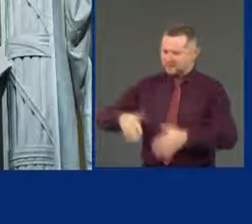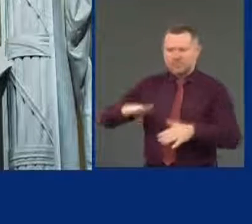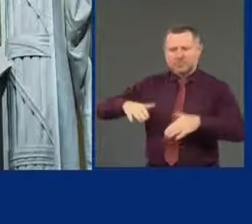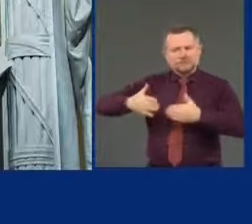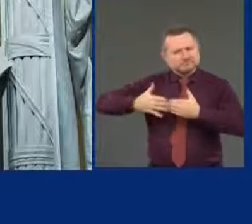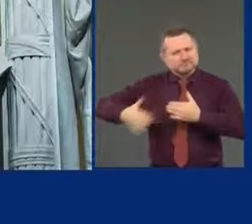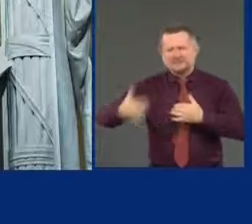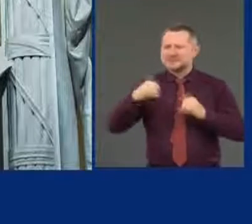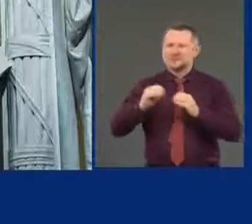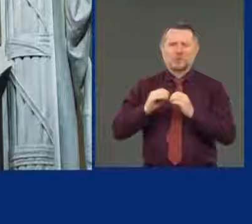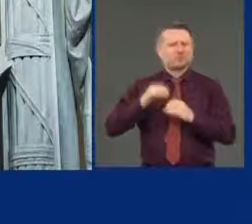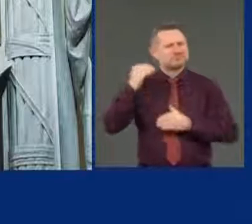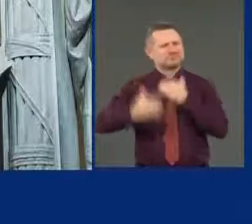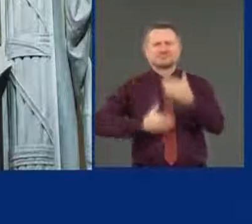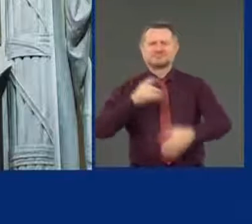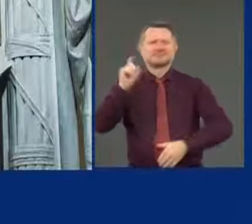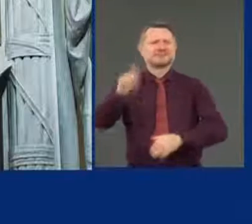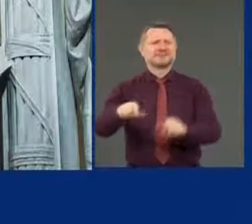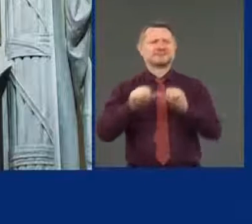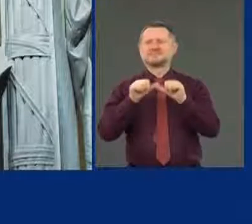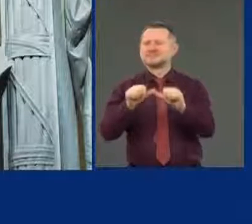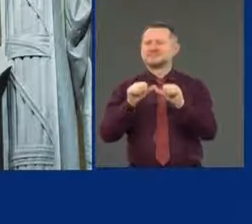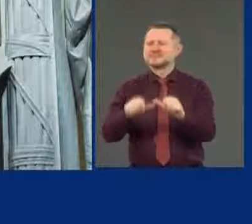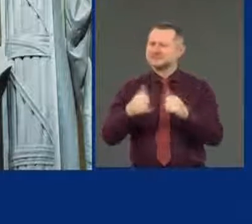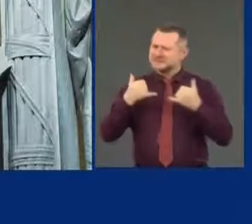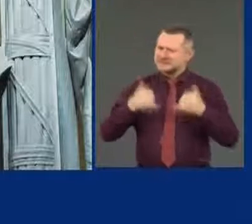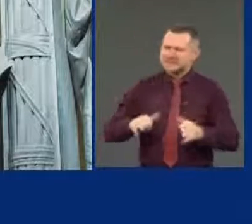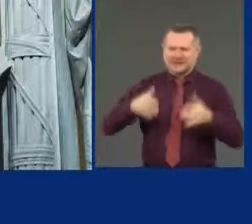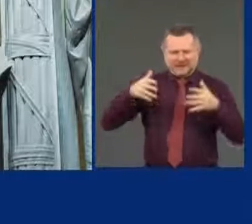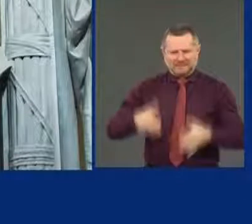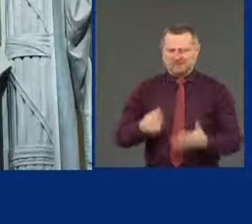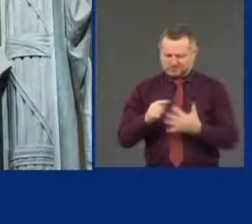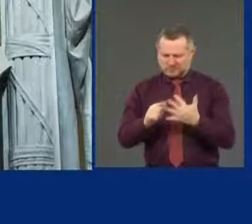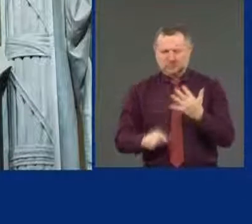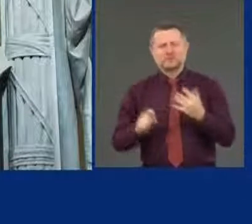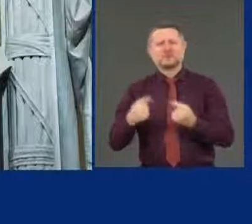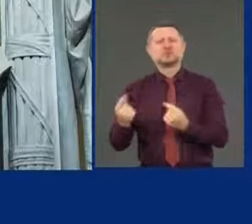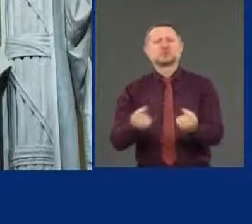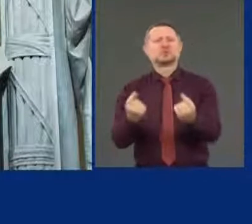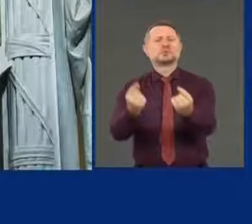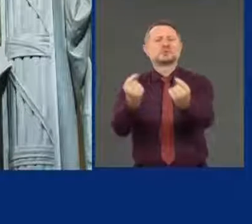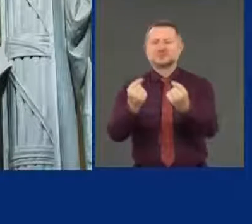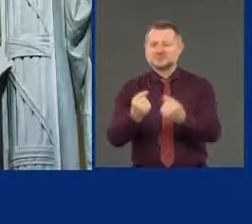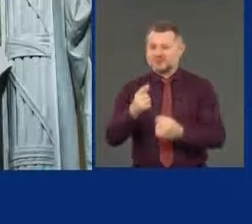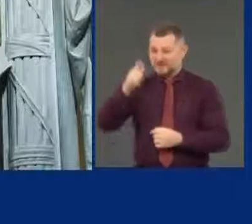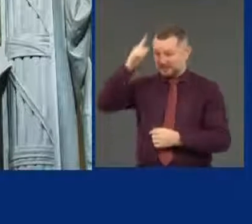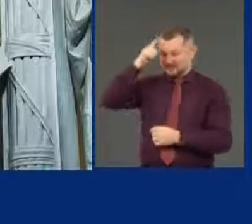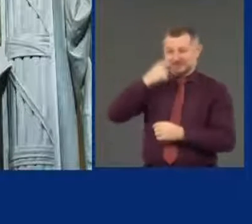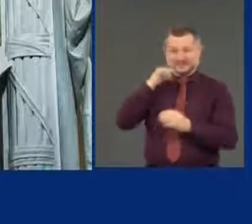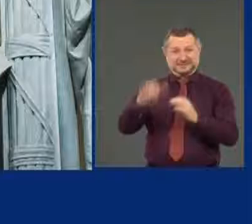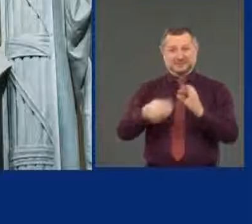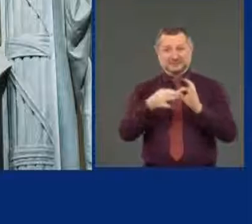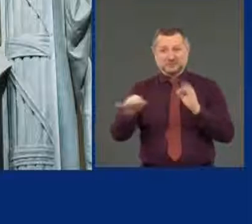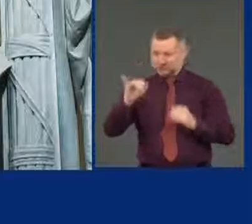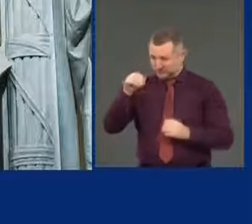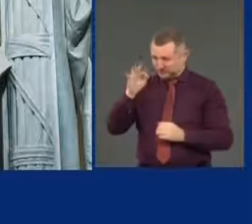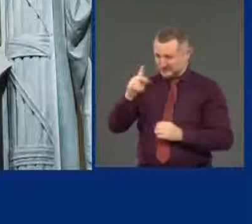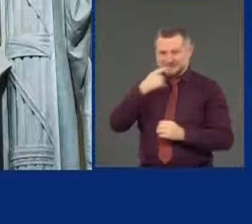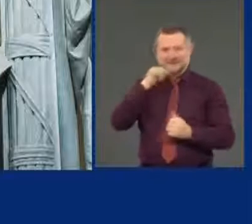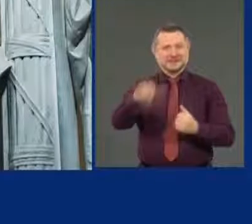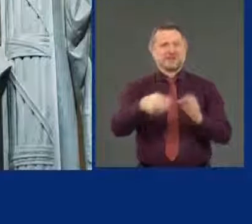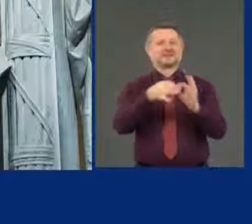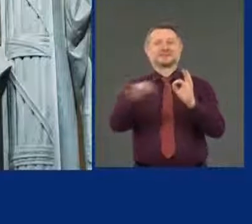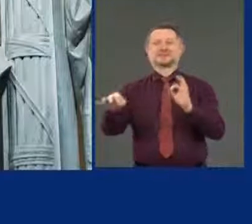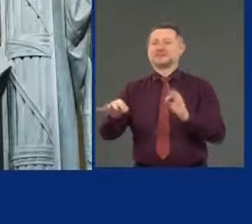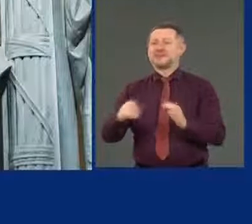on. It's about the unfinished work. That's what Abraham Lincoln said. That's what John F. Kennedy said. That's what almost every great